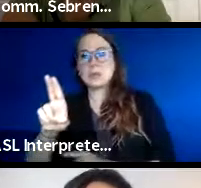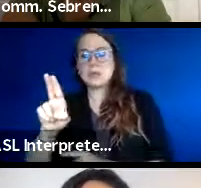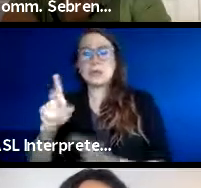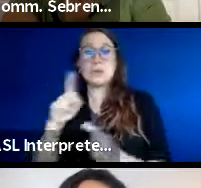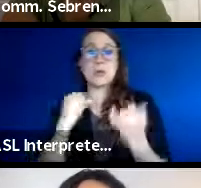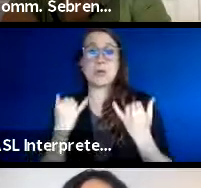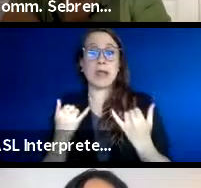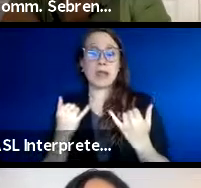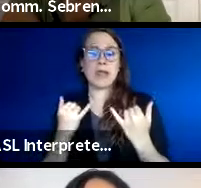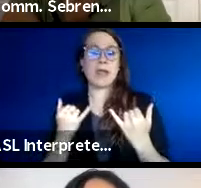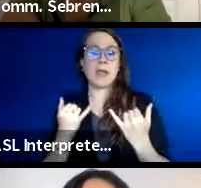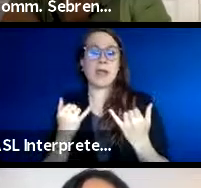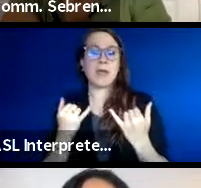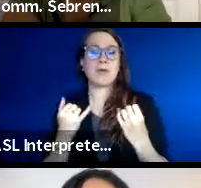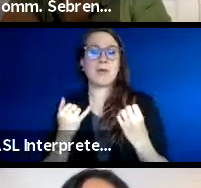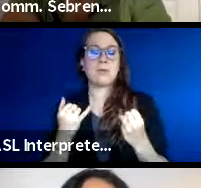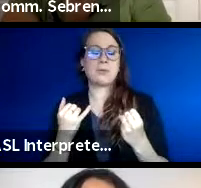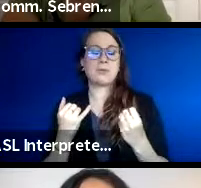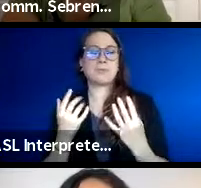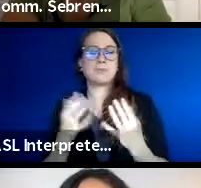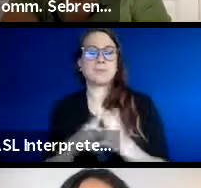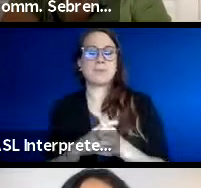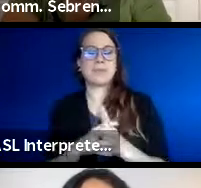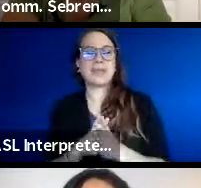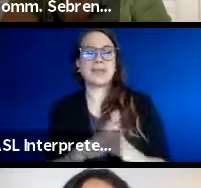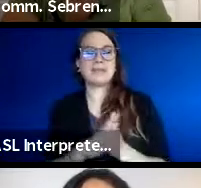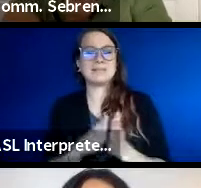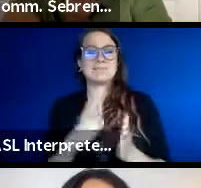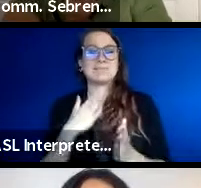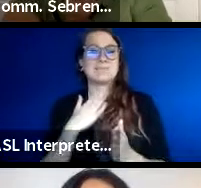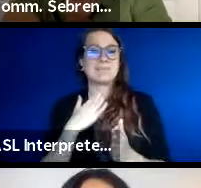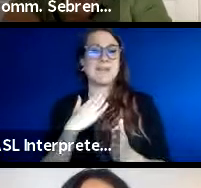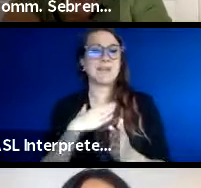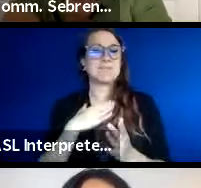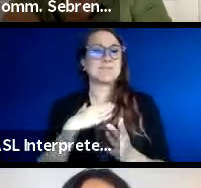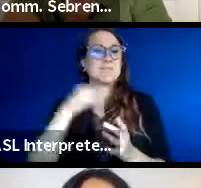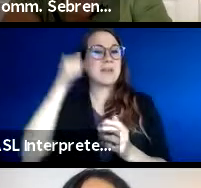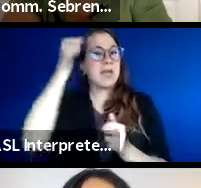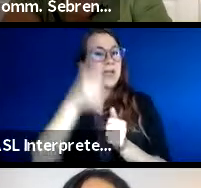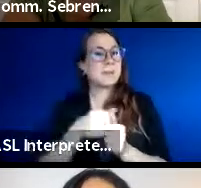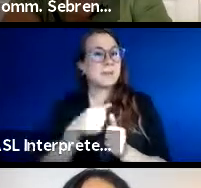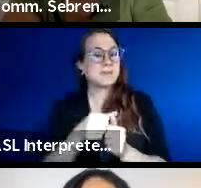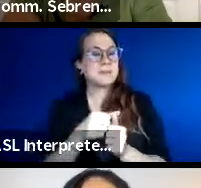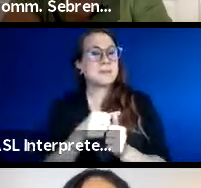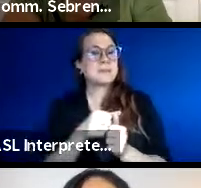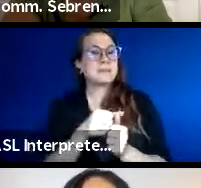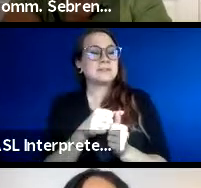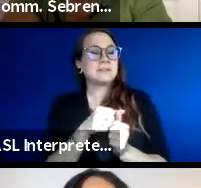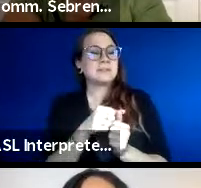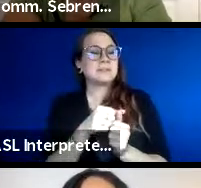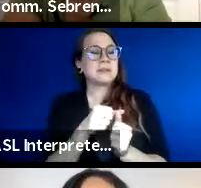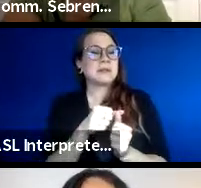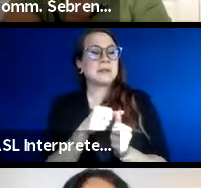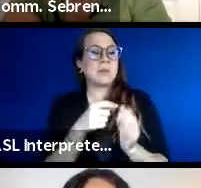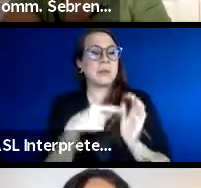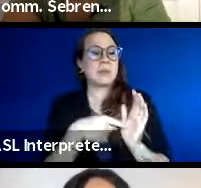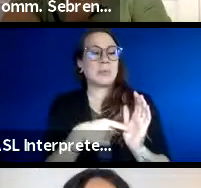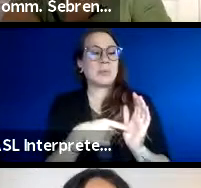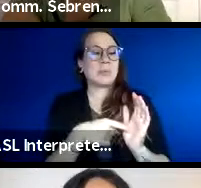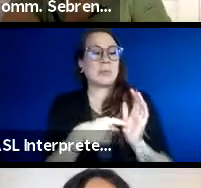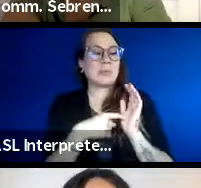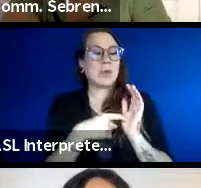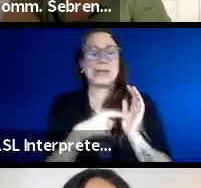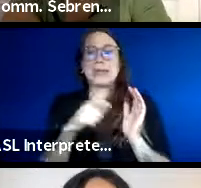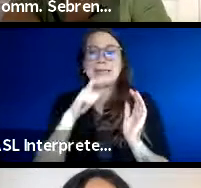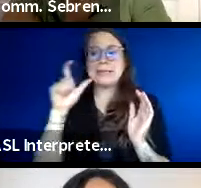now. Because my recollection is it requires it doesn't have